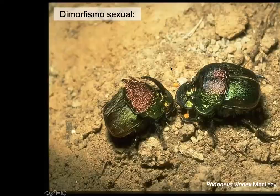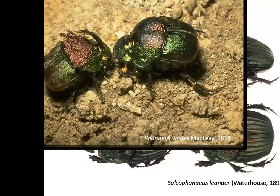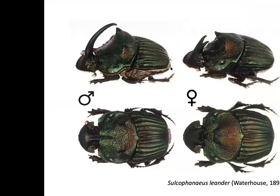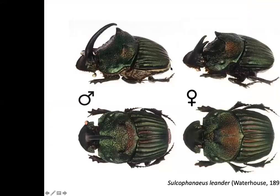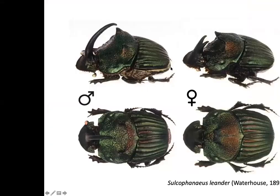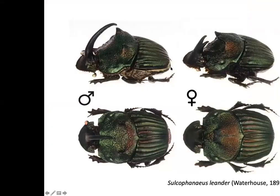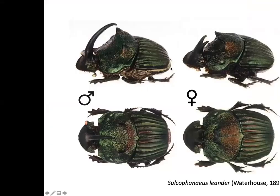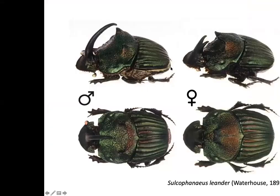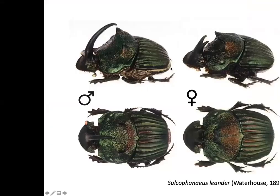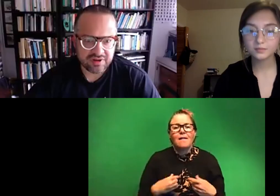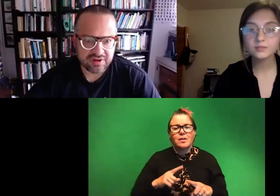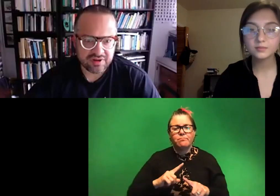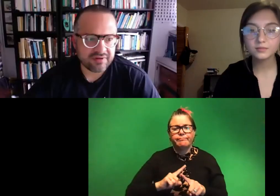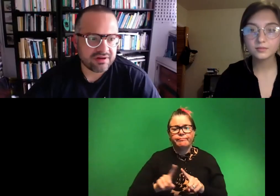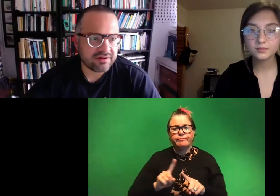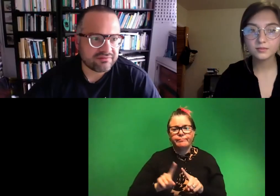of different types